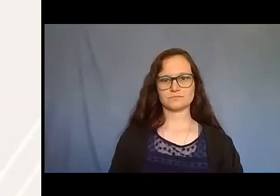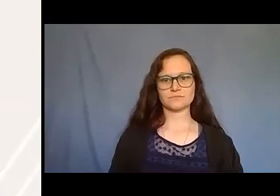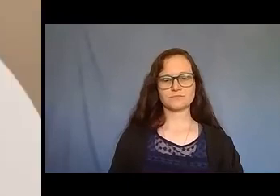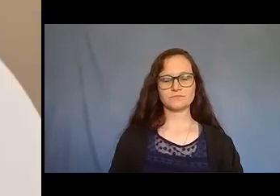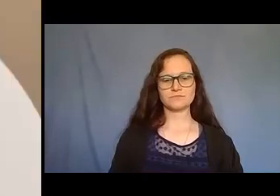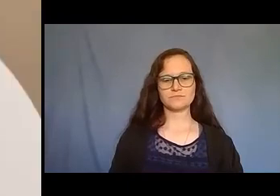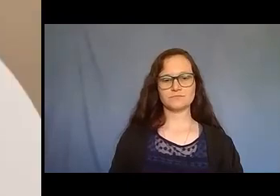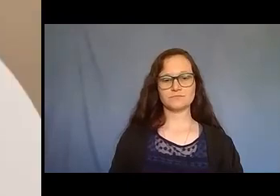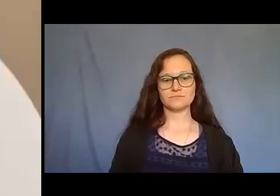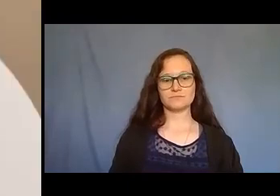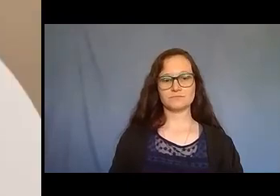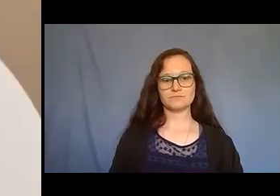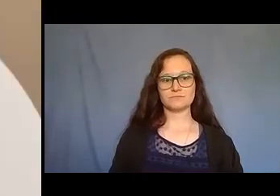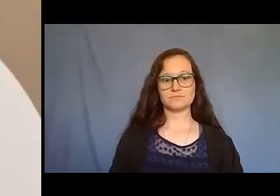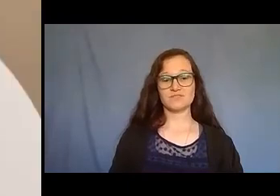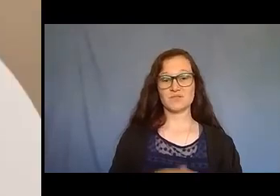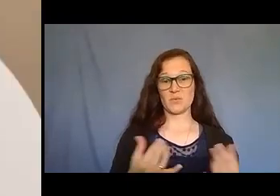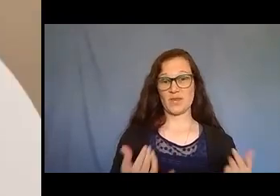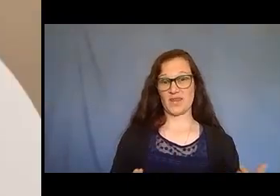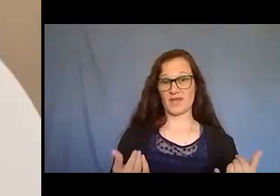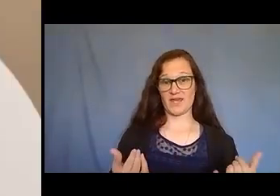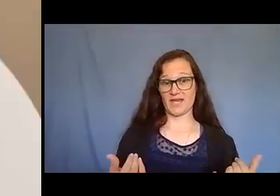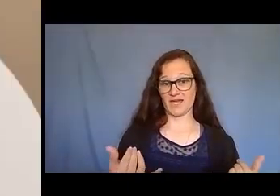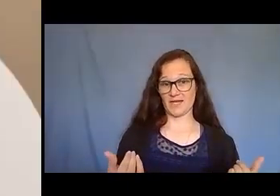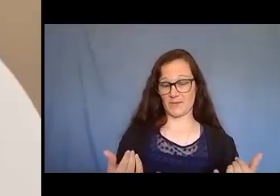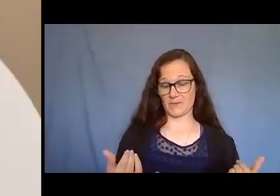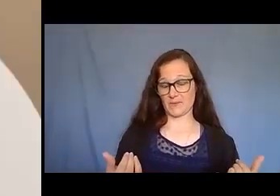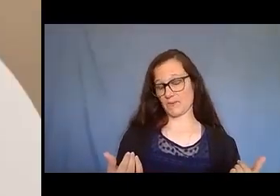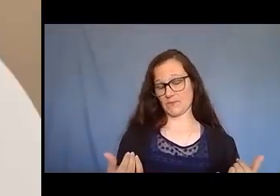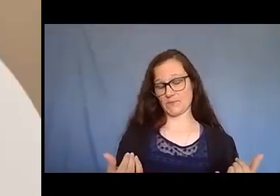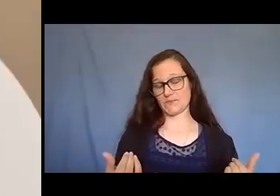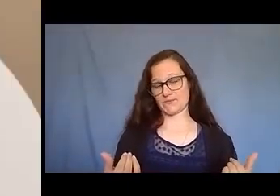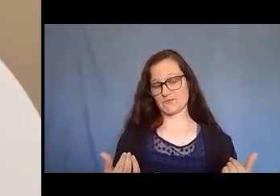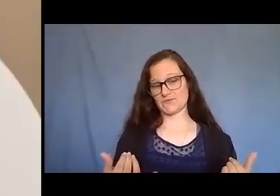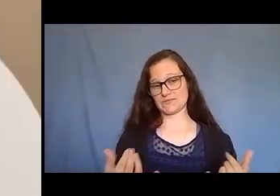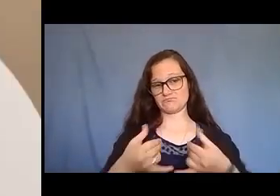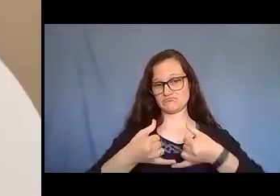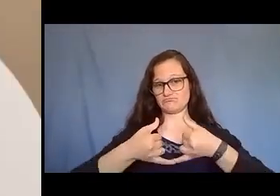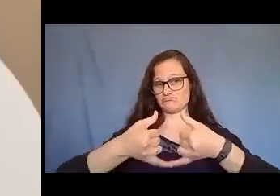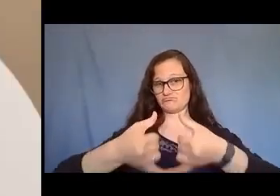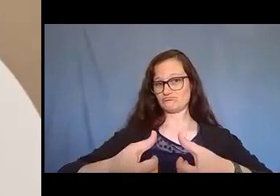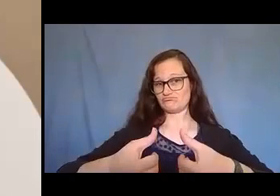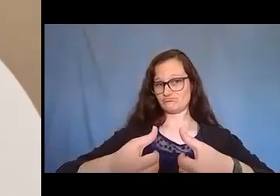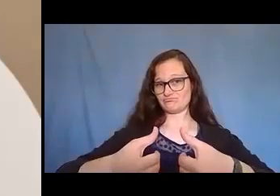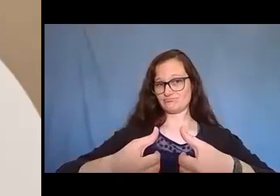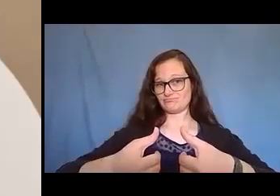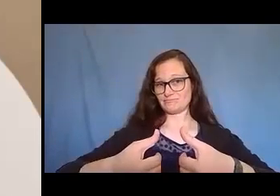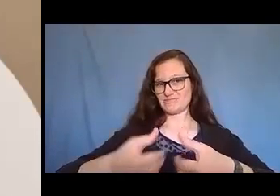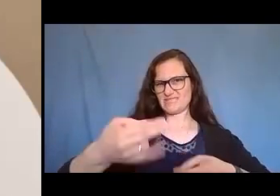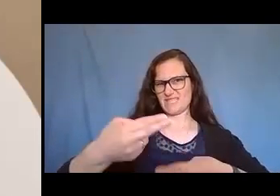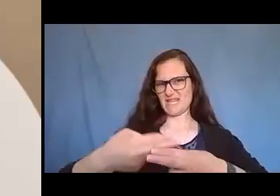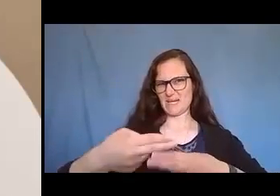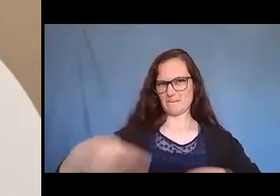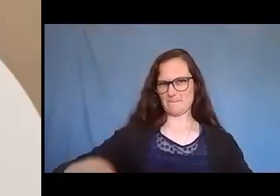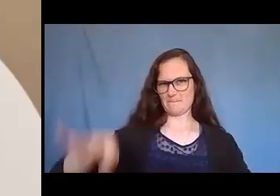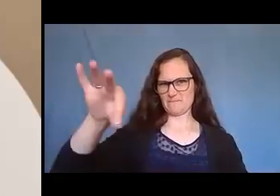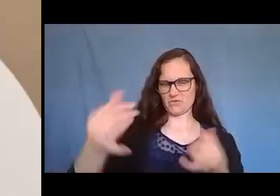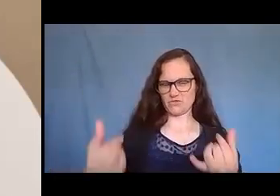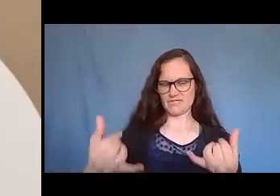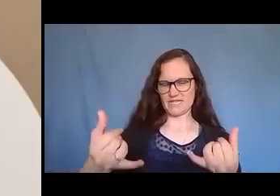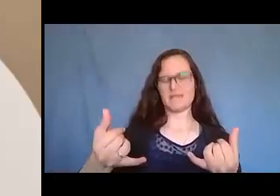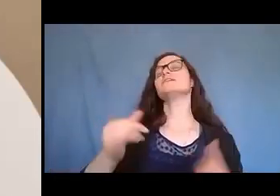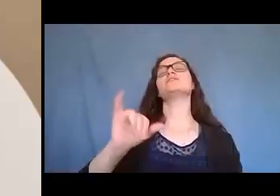And that brings us to the giveaway prize drawing for today. As